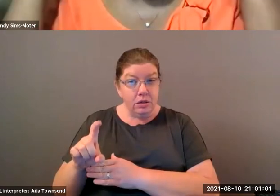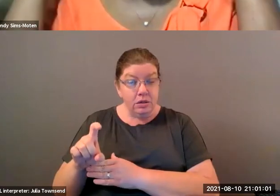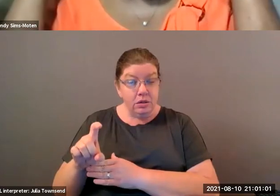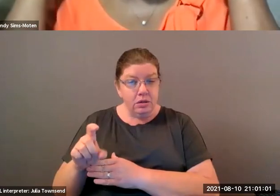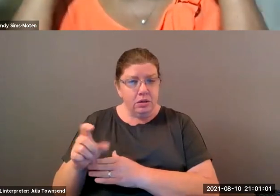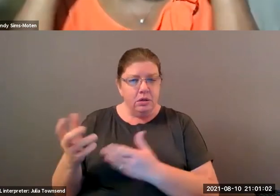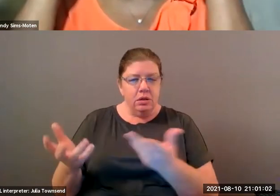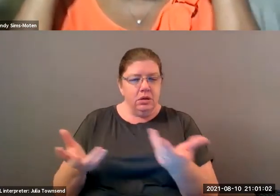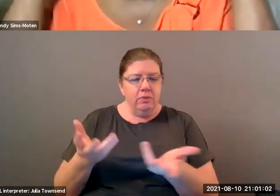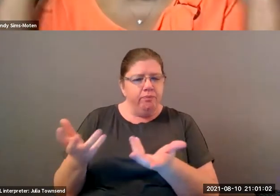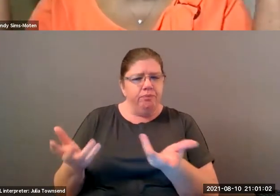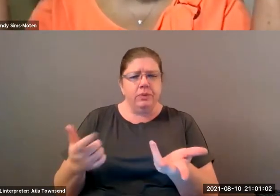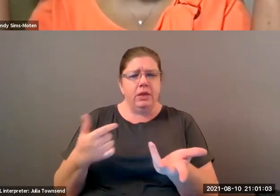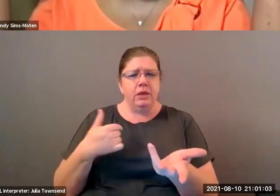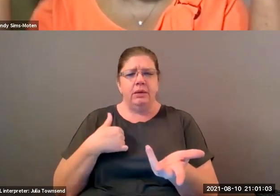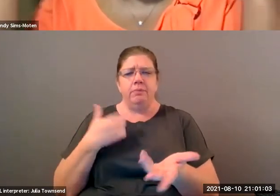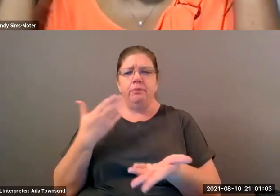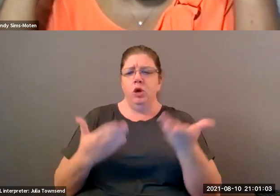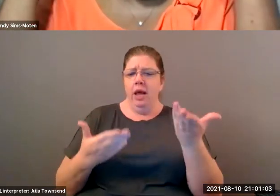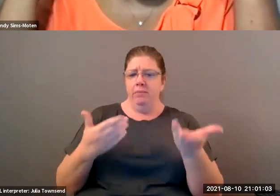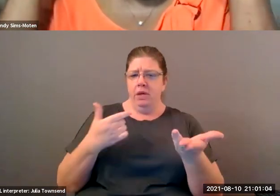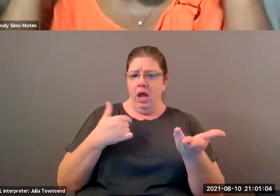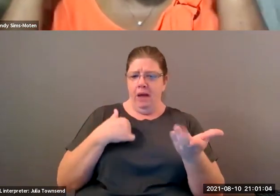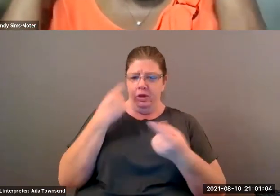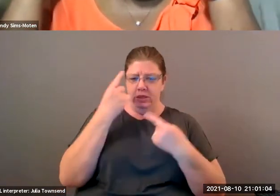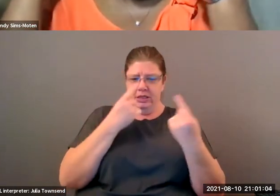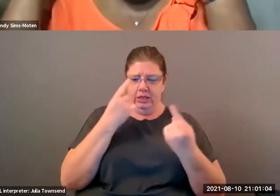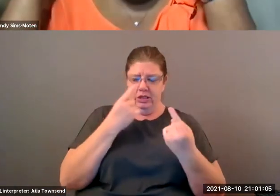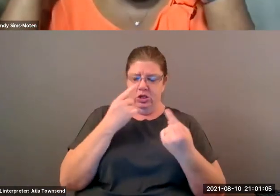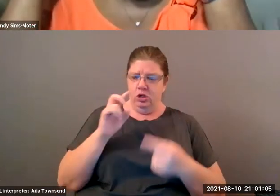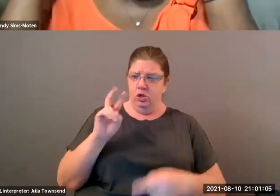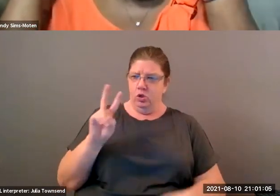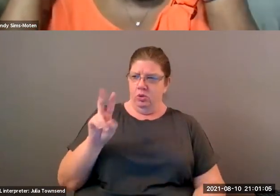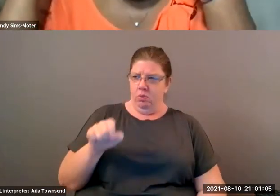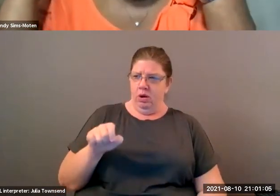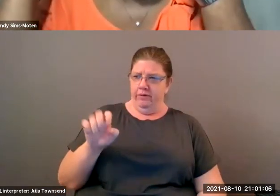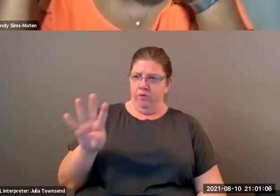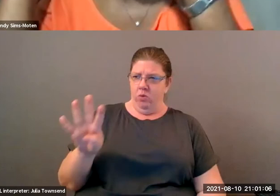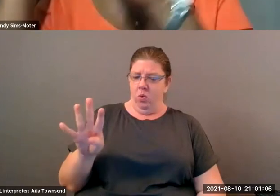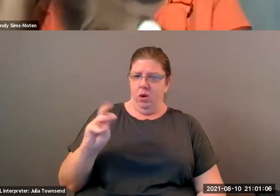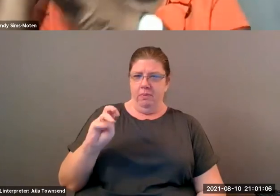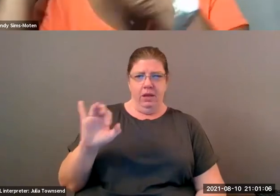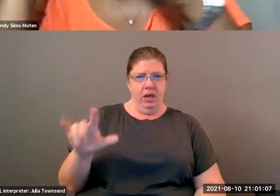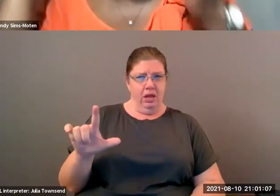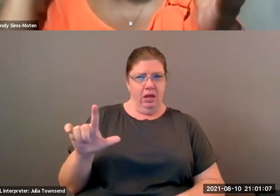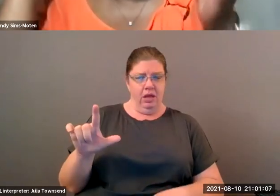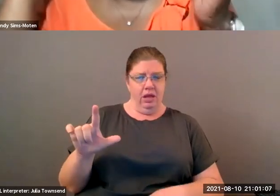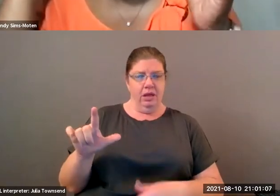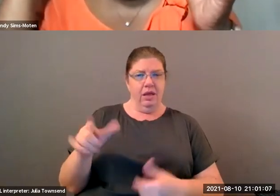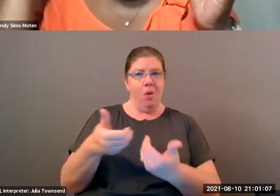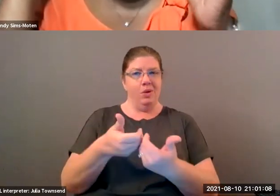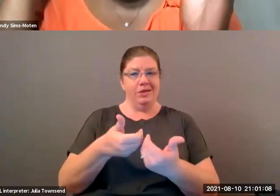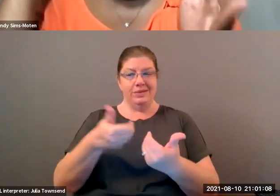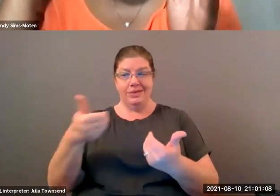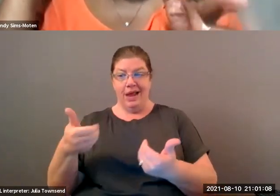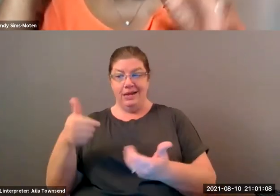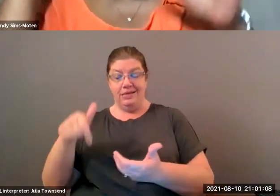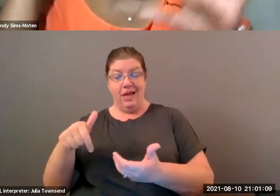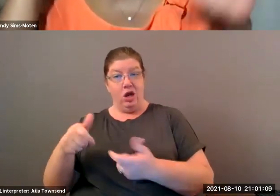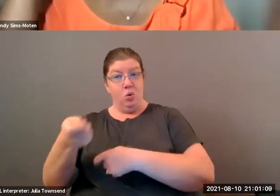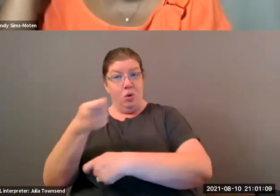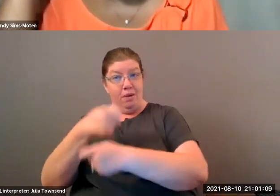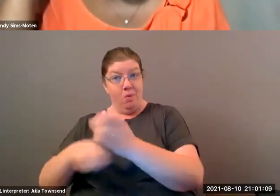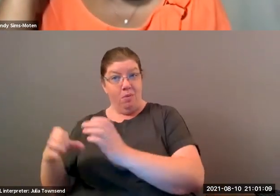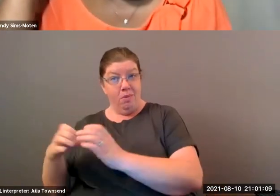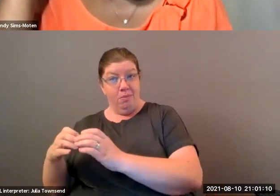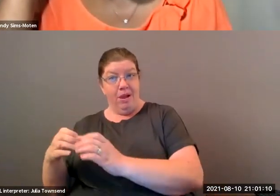Because I'm confused, because was the 2.4 million that was set aside, was that to replace the portables